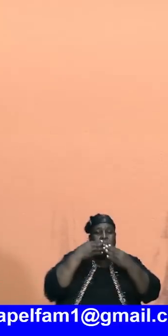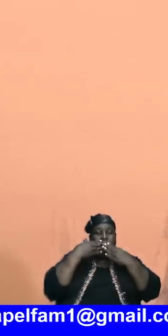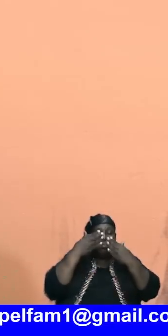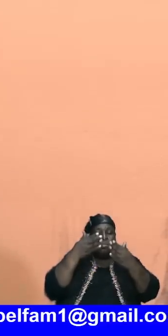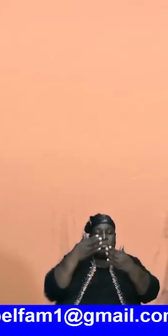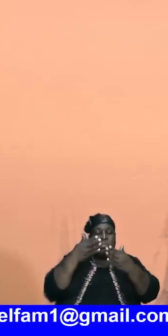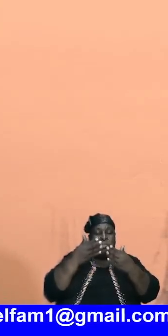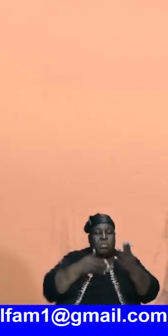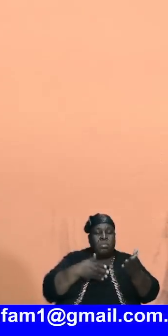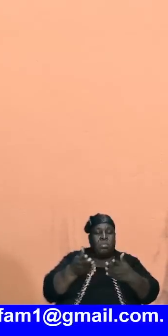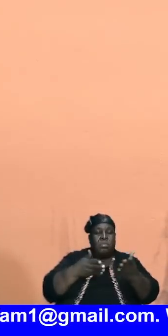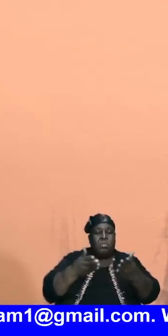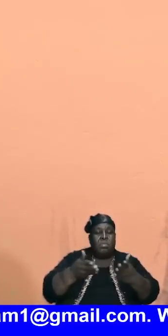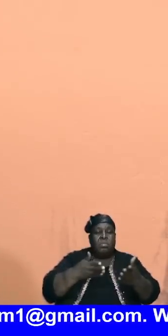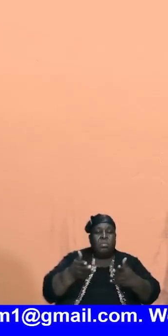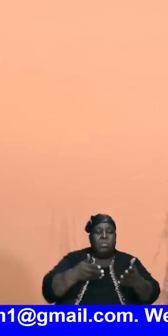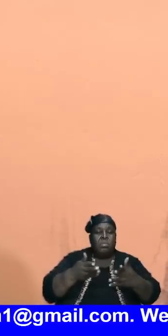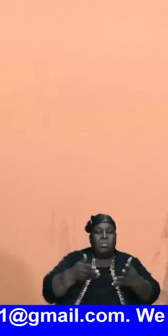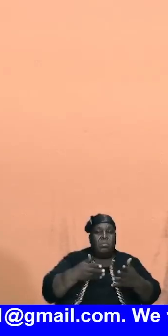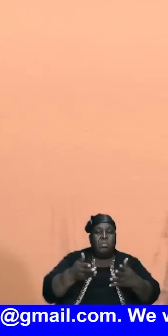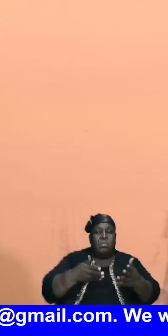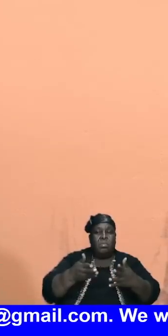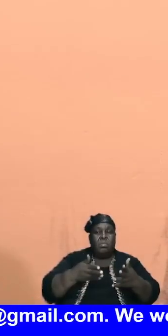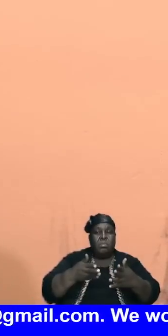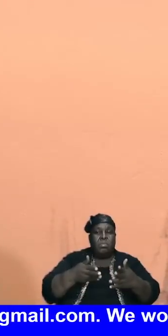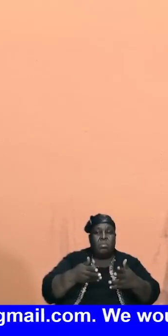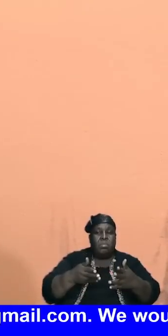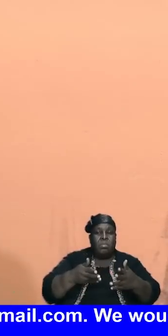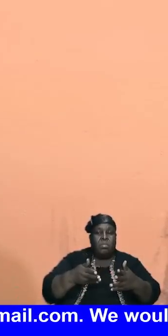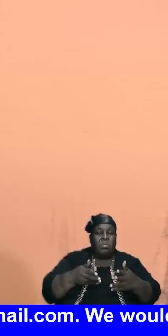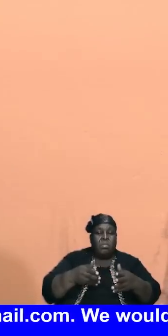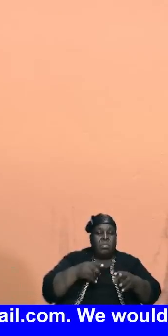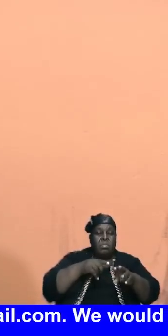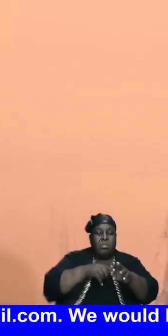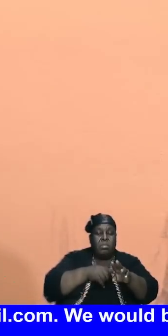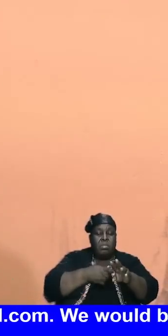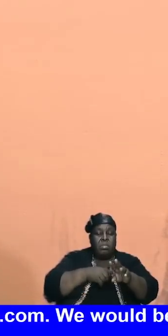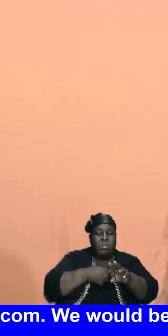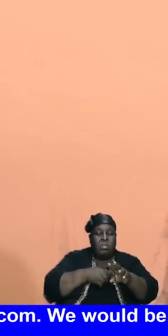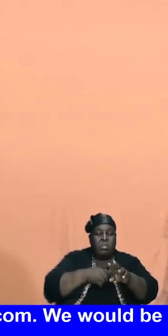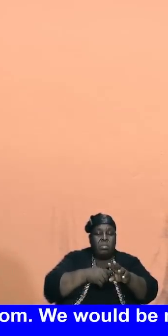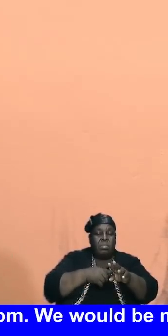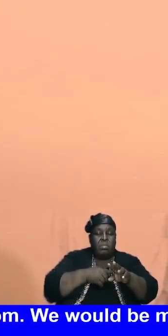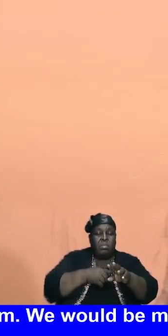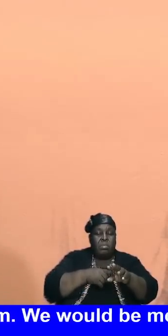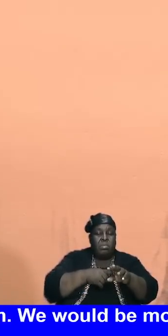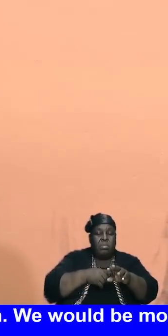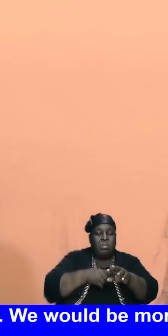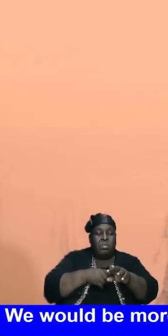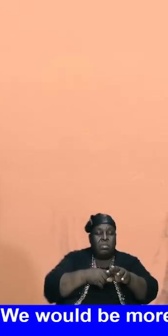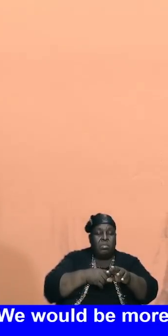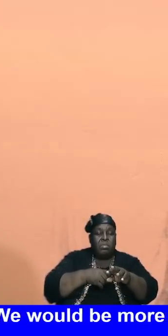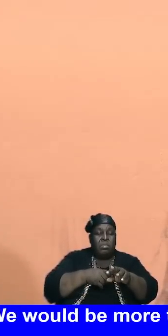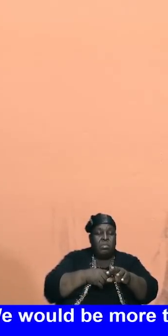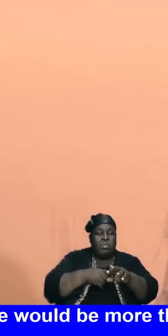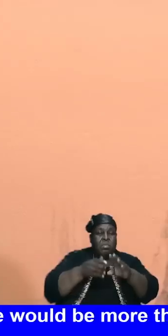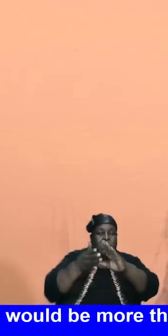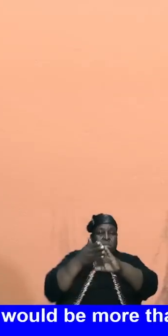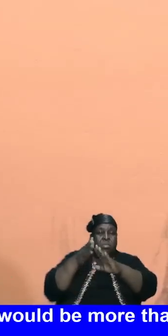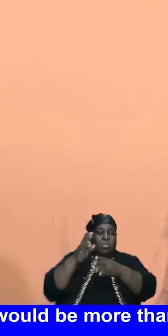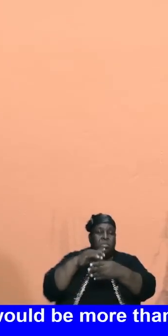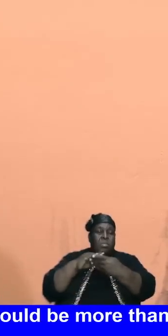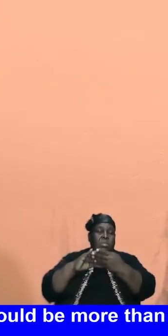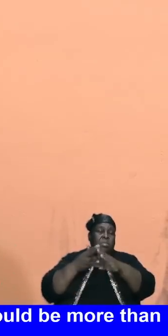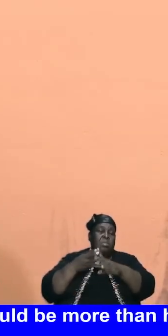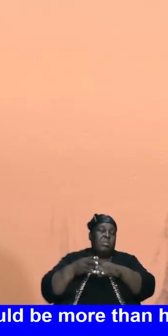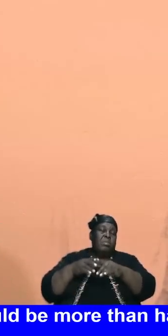on Saturday. I'm not sure of the time, amen, that the service starts, but it should go out in the communique from the communication